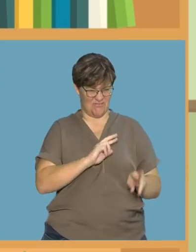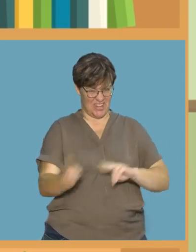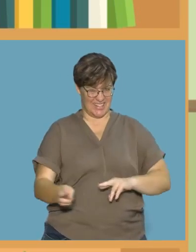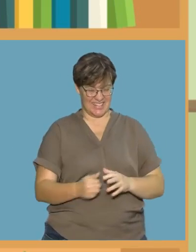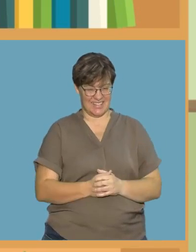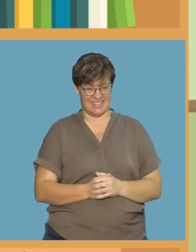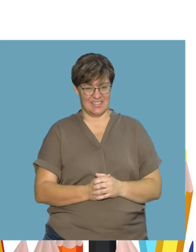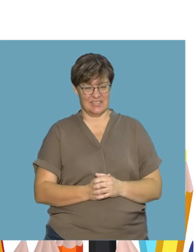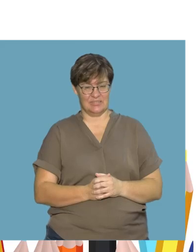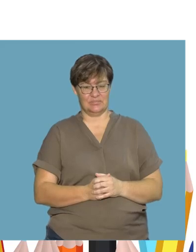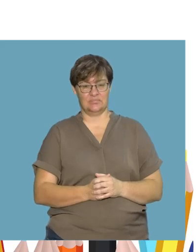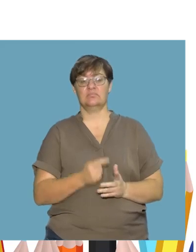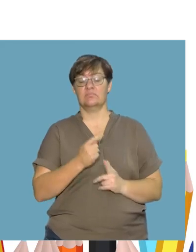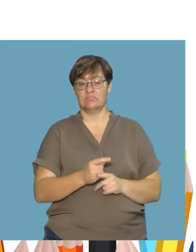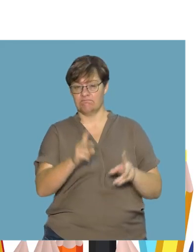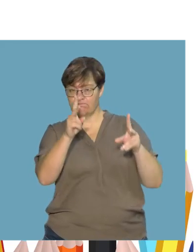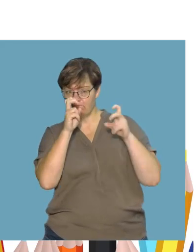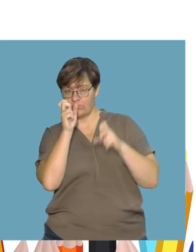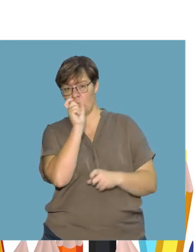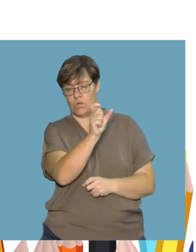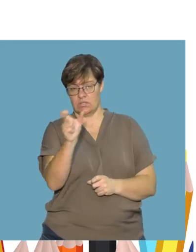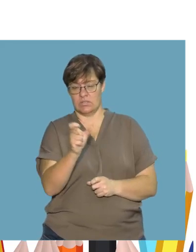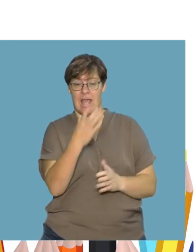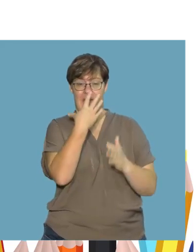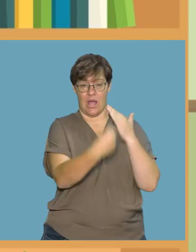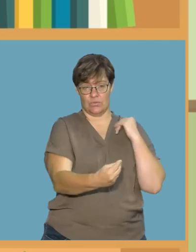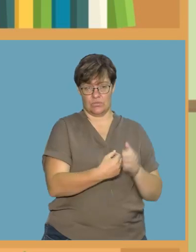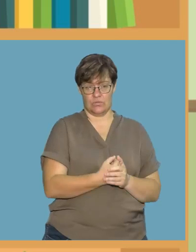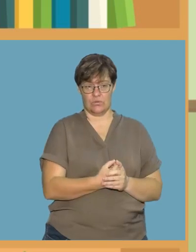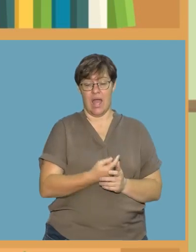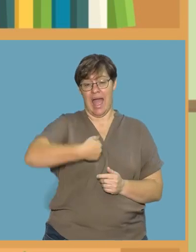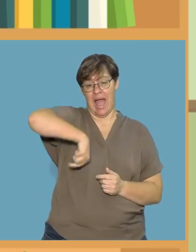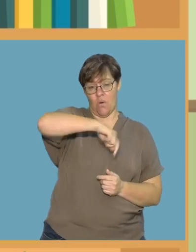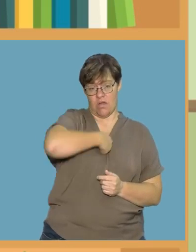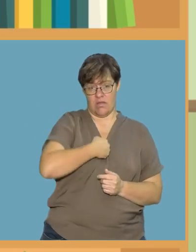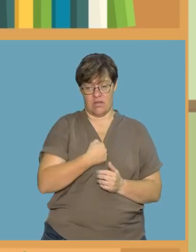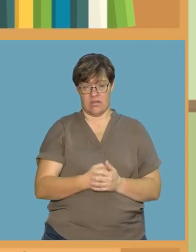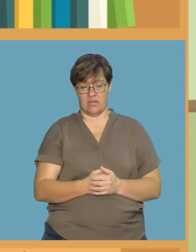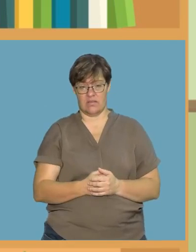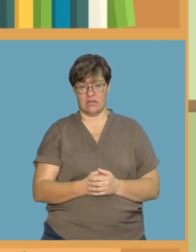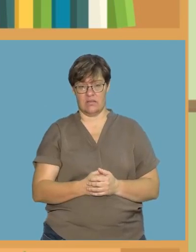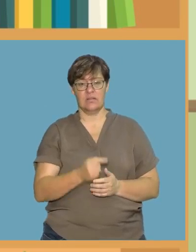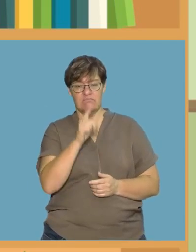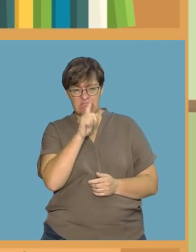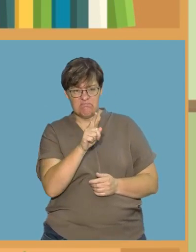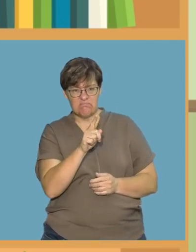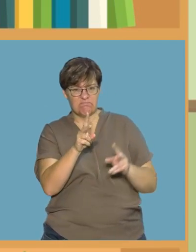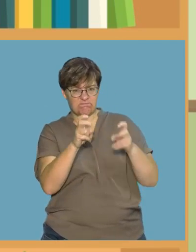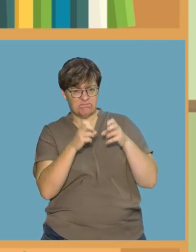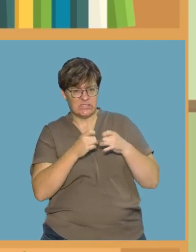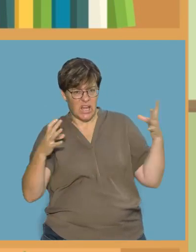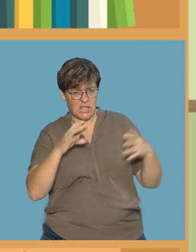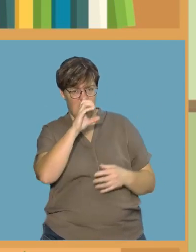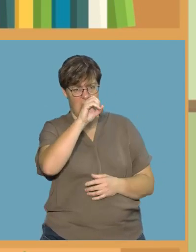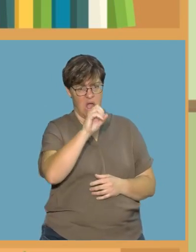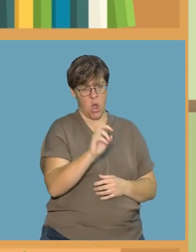Listen to these words. Out, ow. Can you hear the sound at the beginning? Let me say the